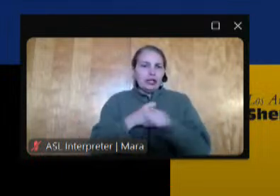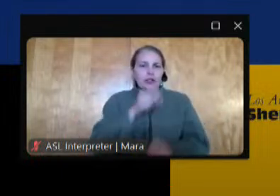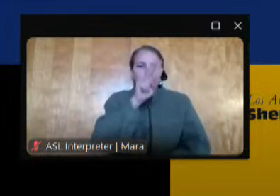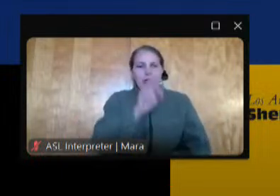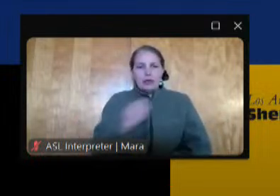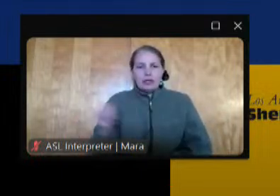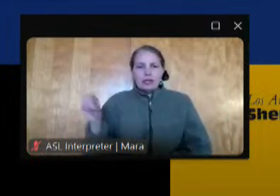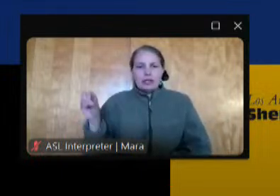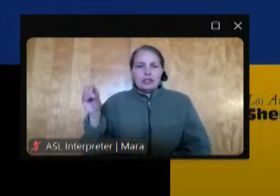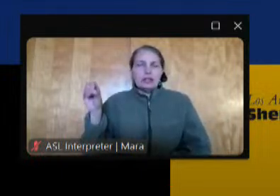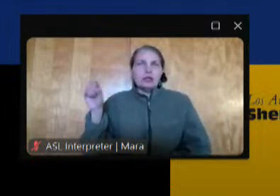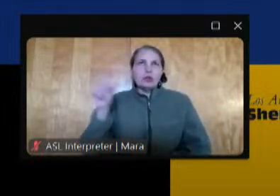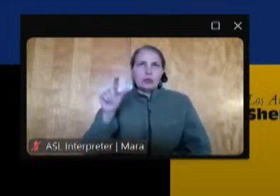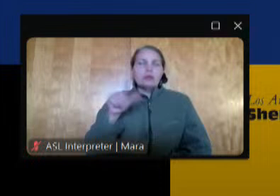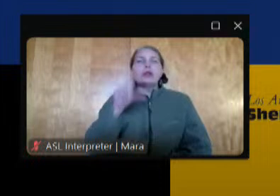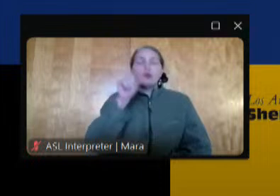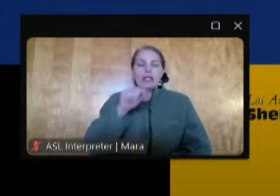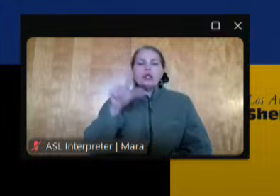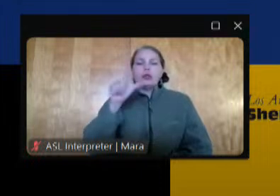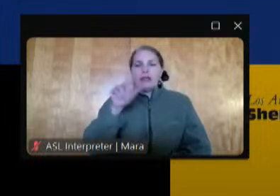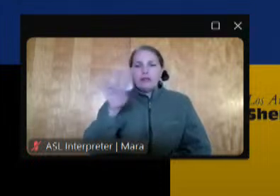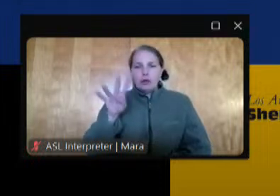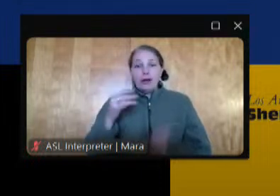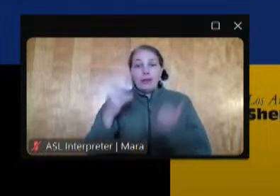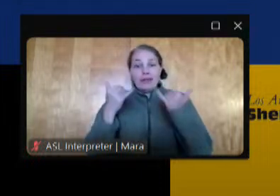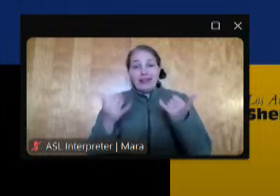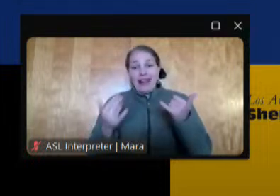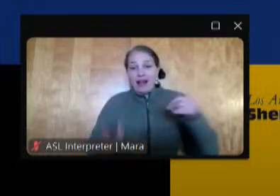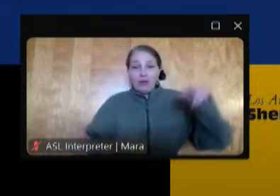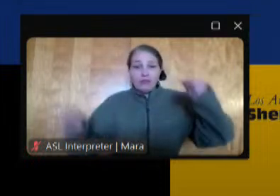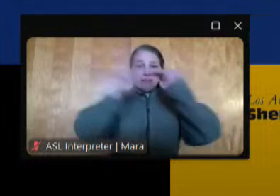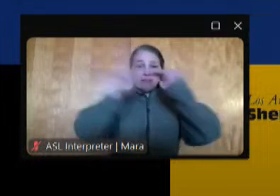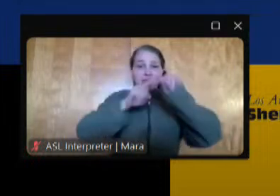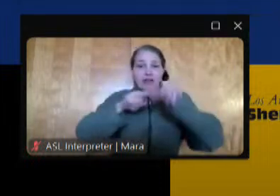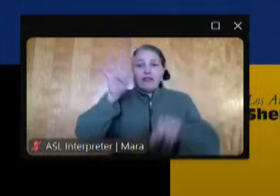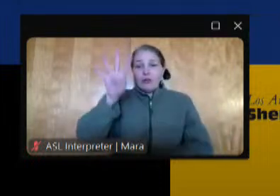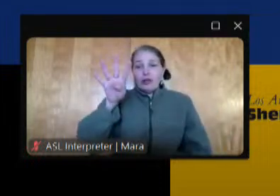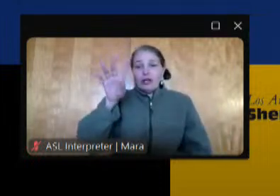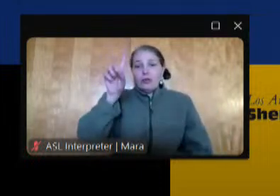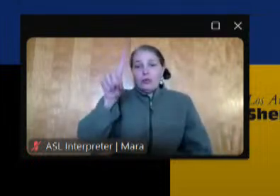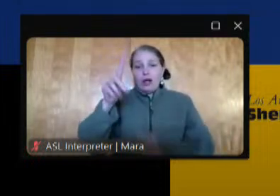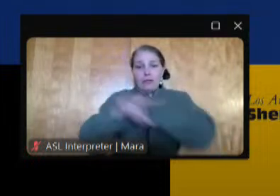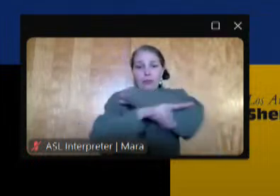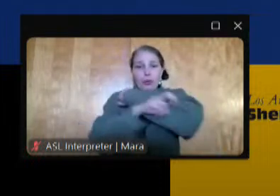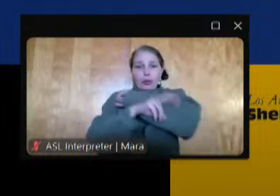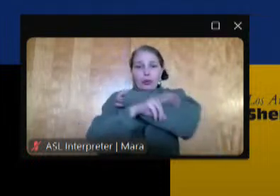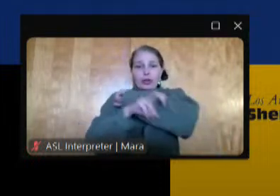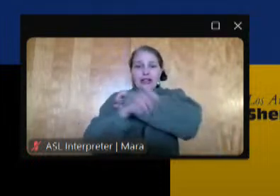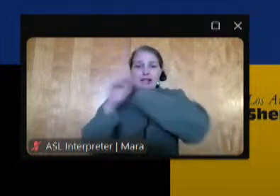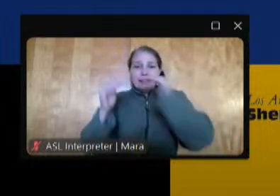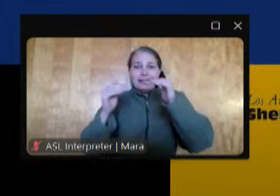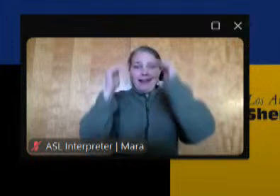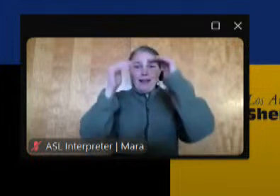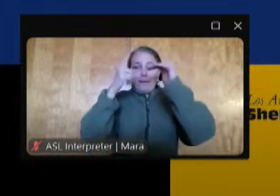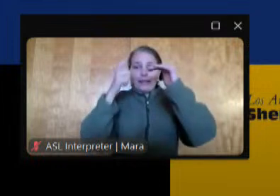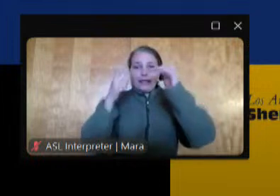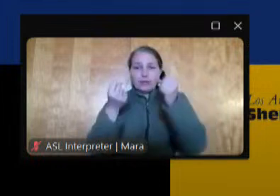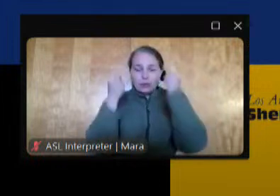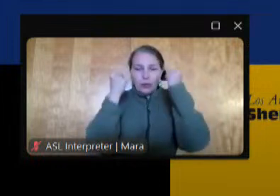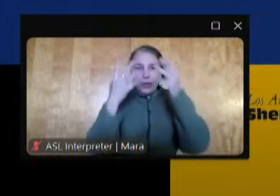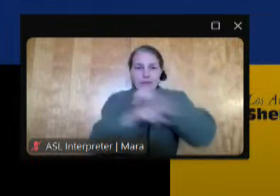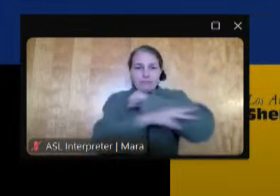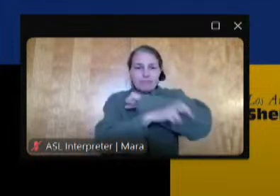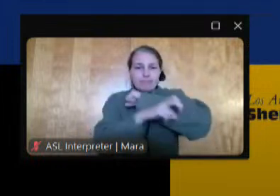close to 41, but that's also trimmed a lot higher because of the tremendous amount of burglaries we had on